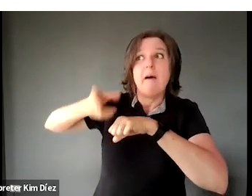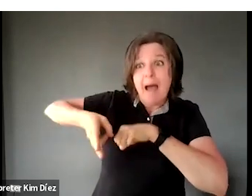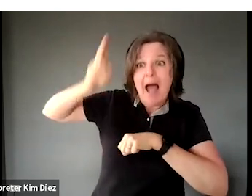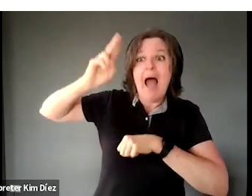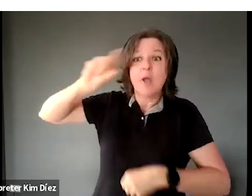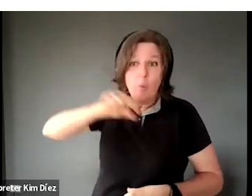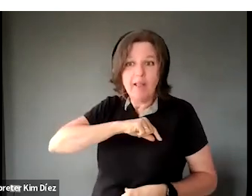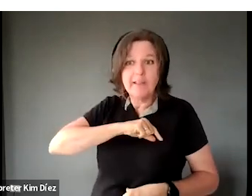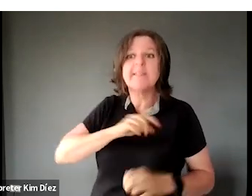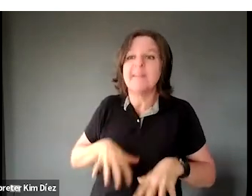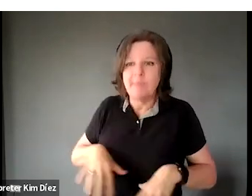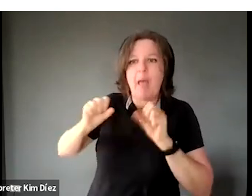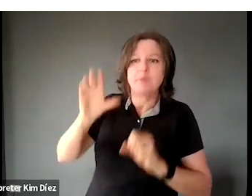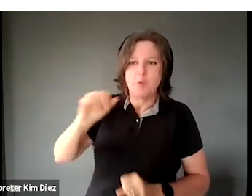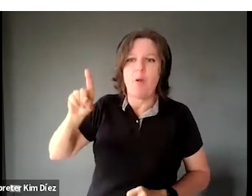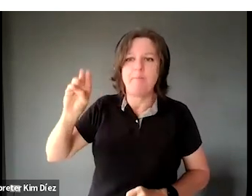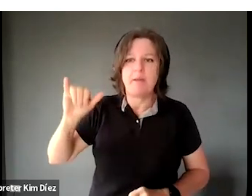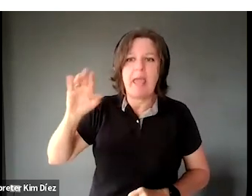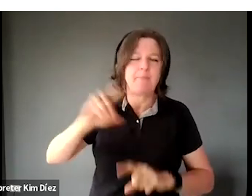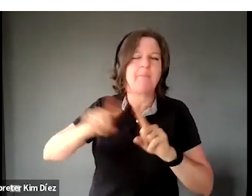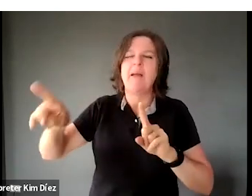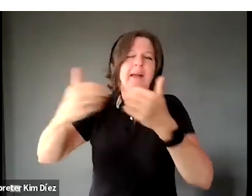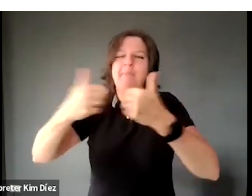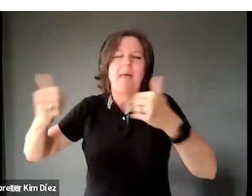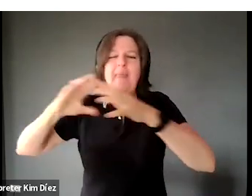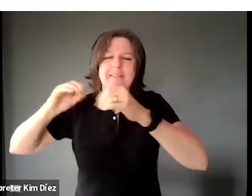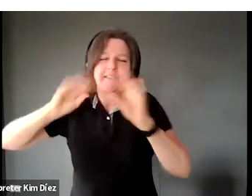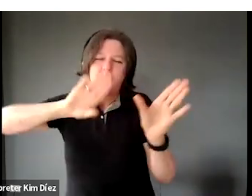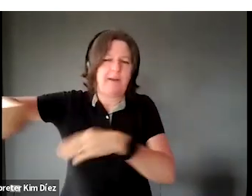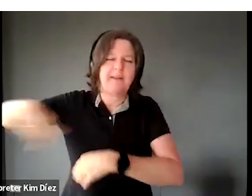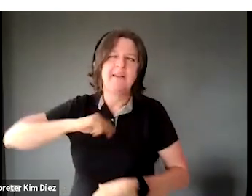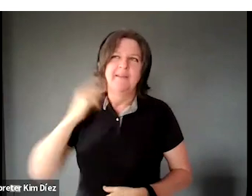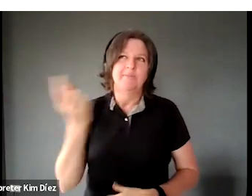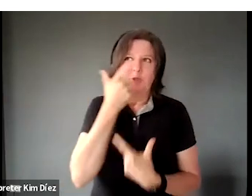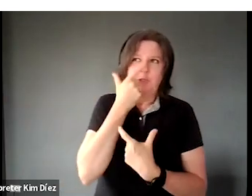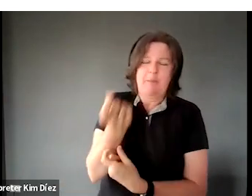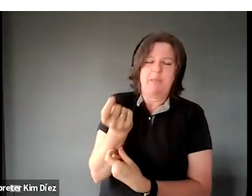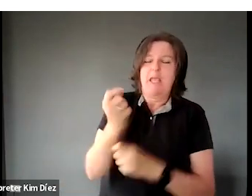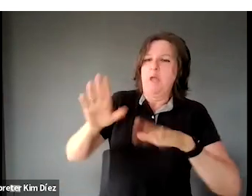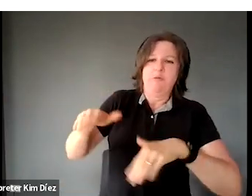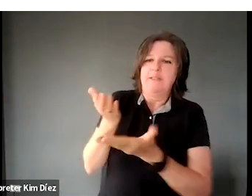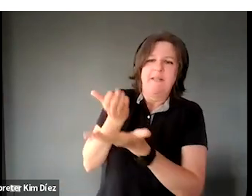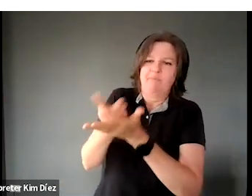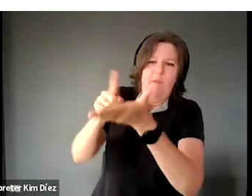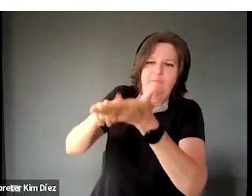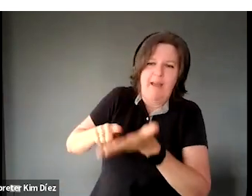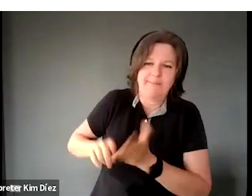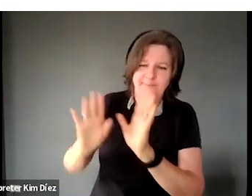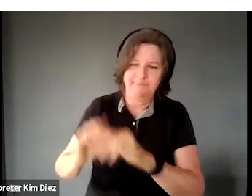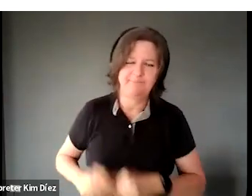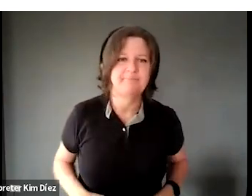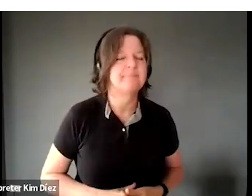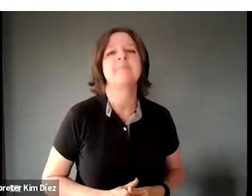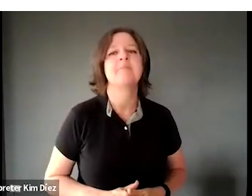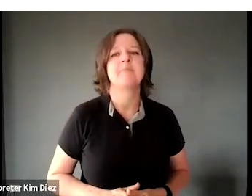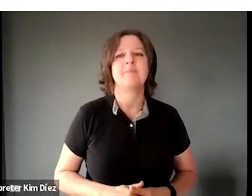And that's why some of them that have the highest quality absorb cadmium. But that's a sidebar. It would be very interesting